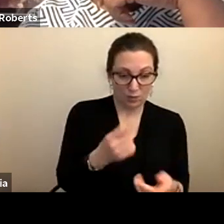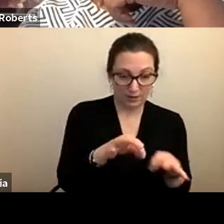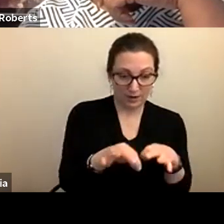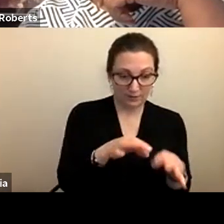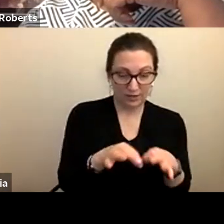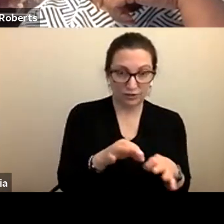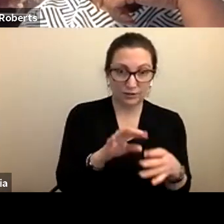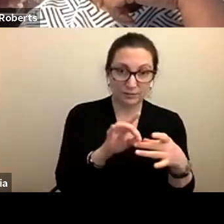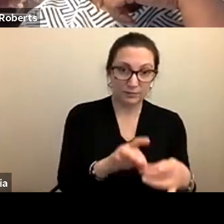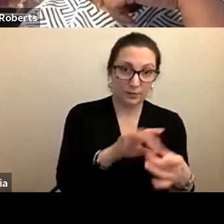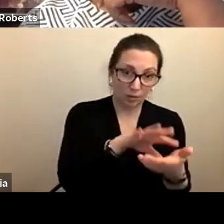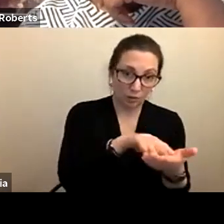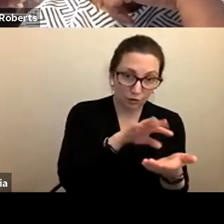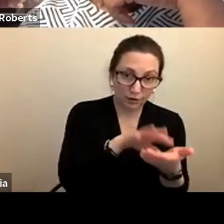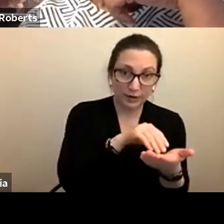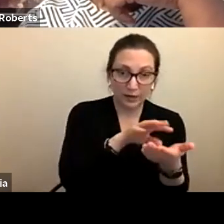to learning,